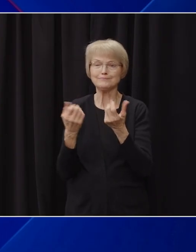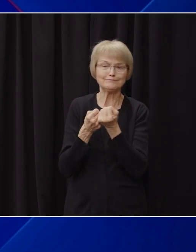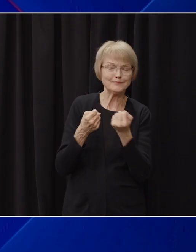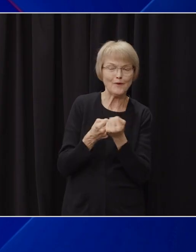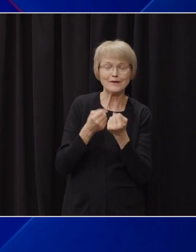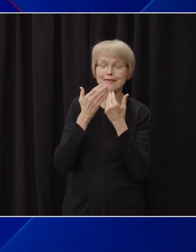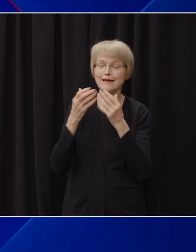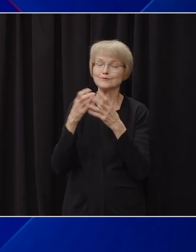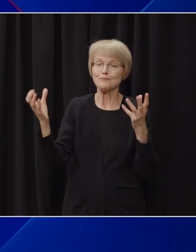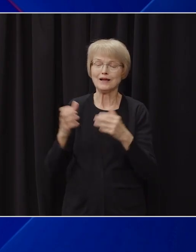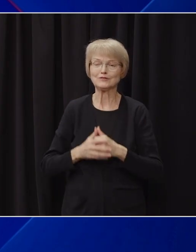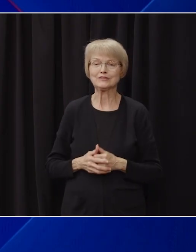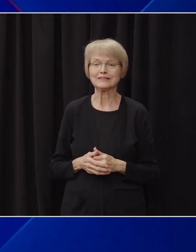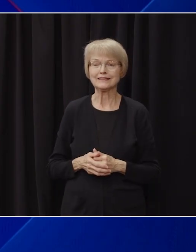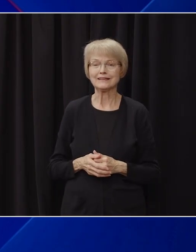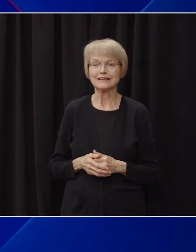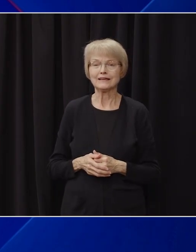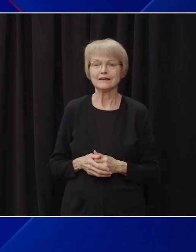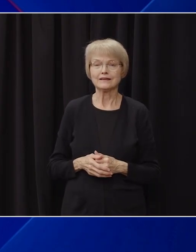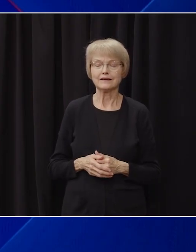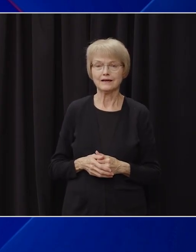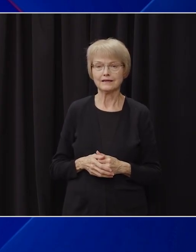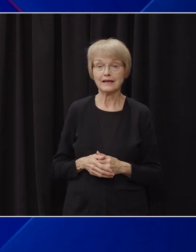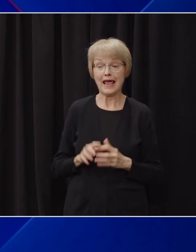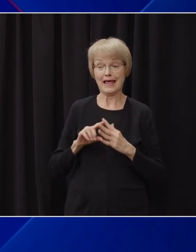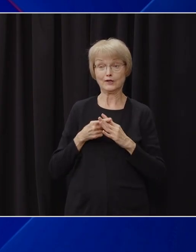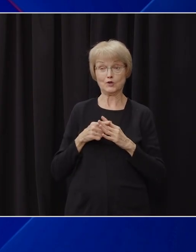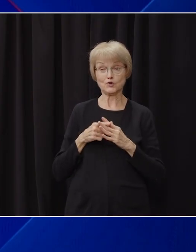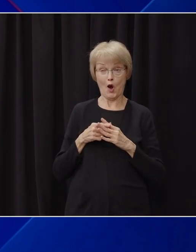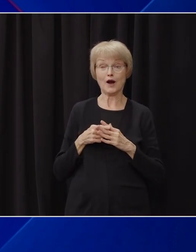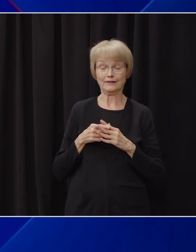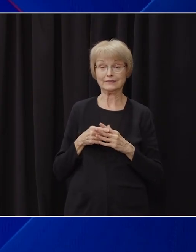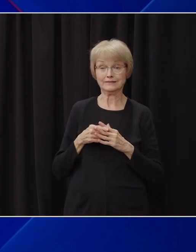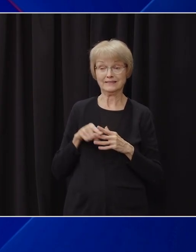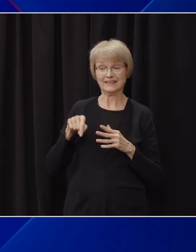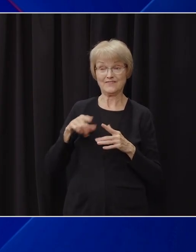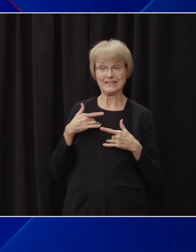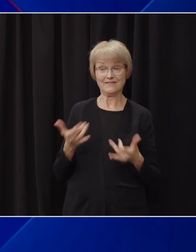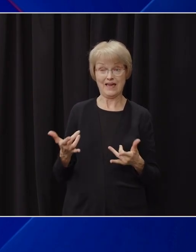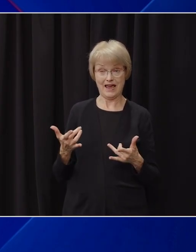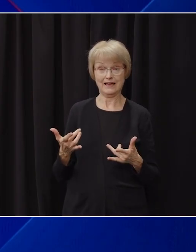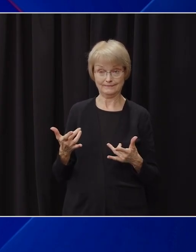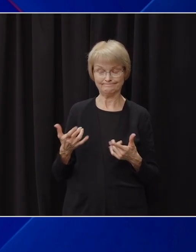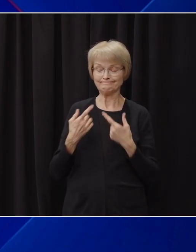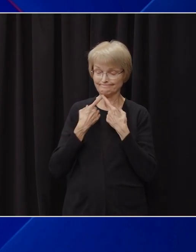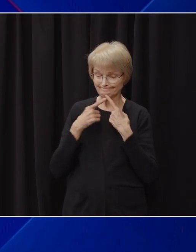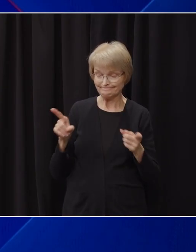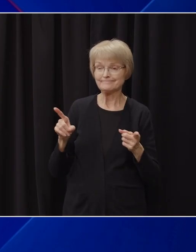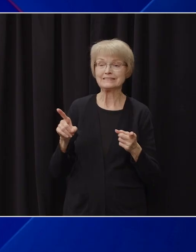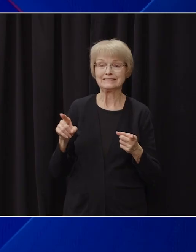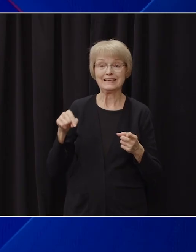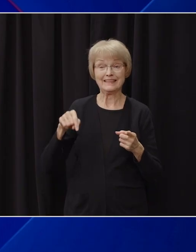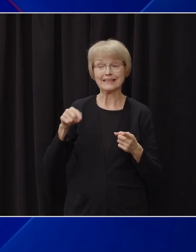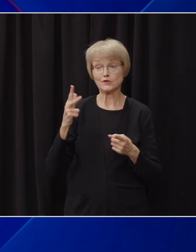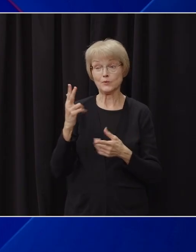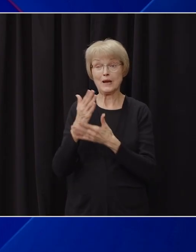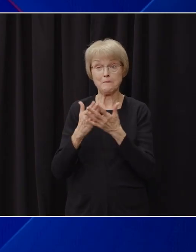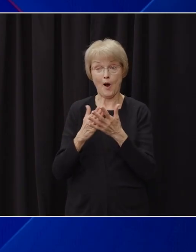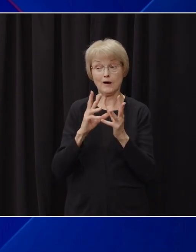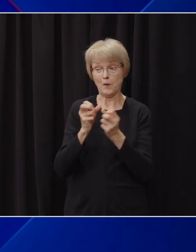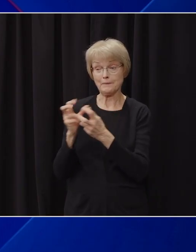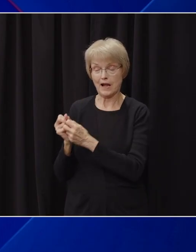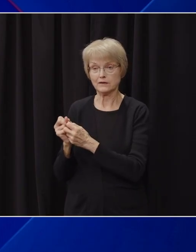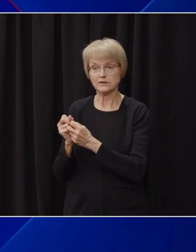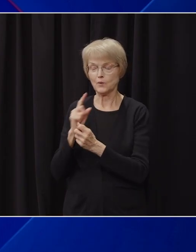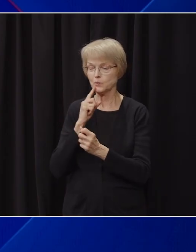much. I mentioned at the very start of this event today how this 3-part series has really